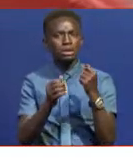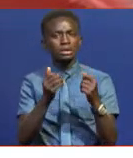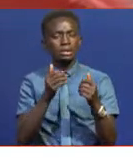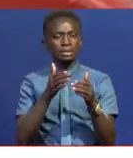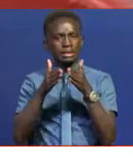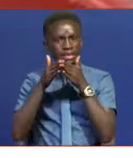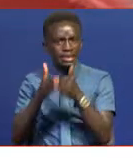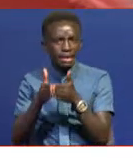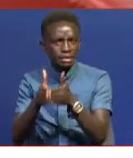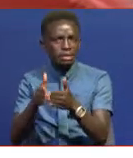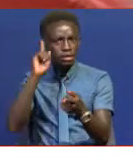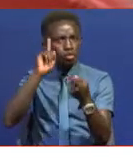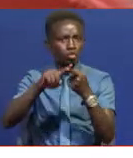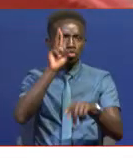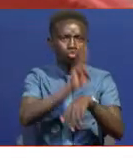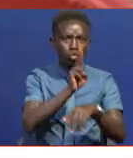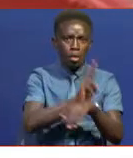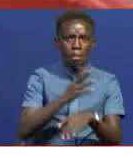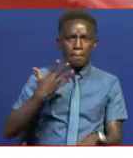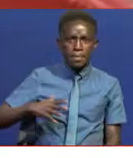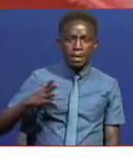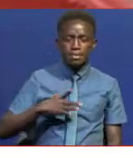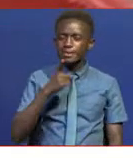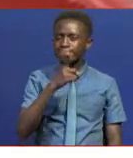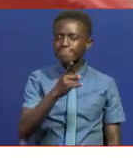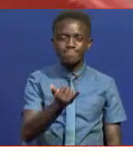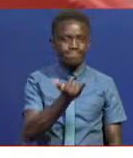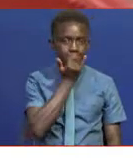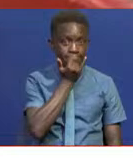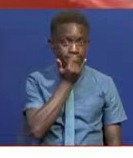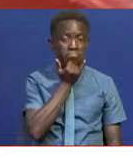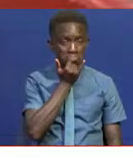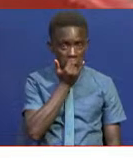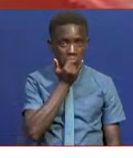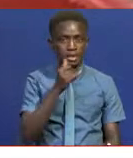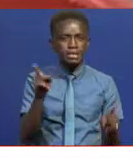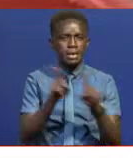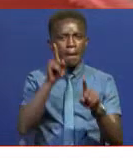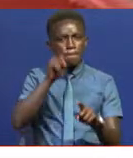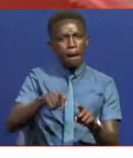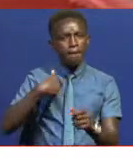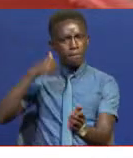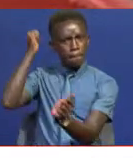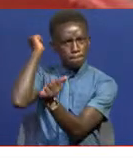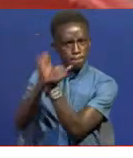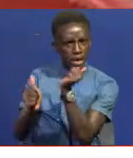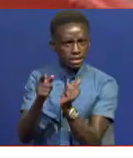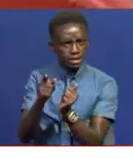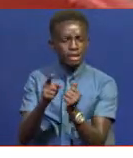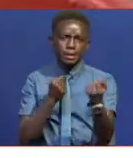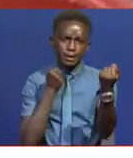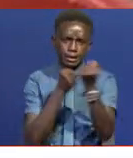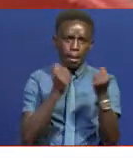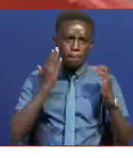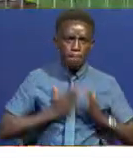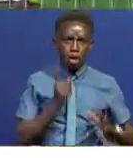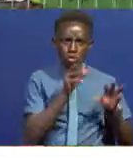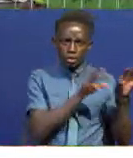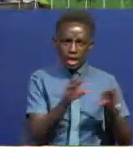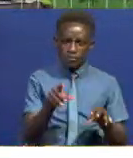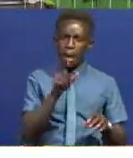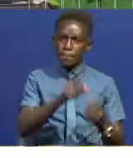an offence, make clear provisions on penalties, support for victims, and for connected